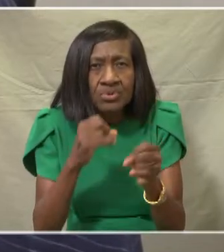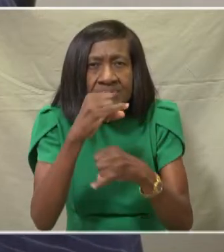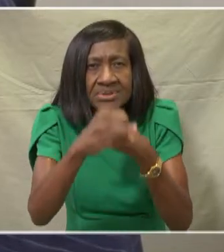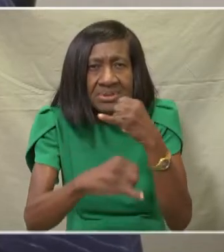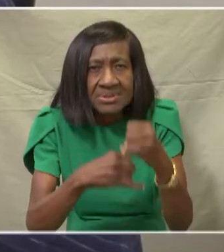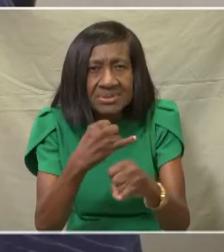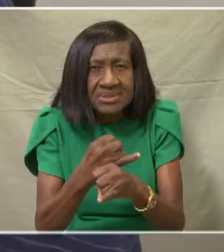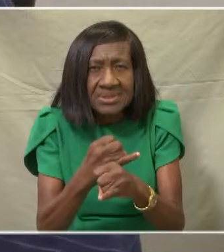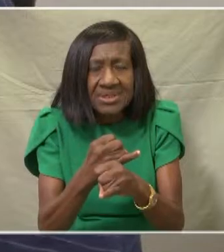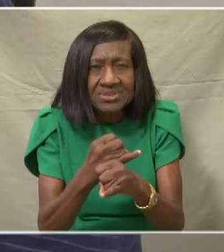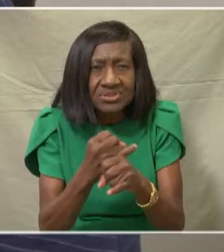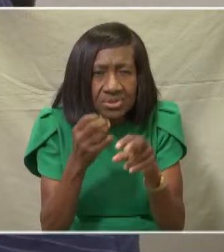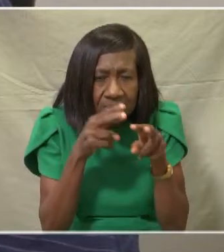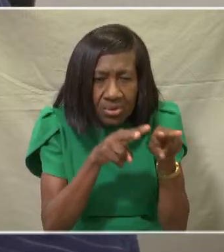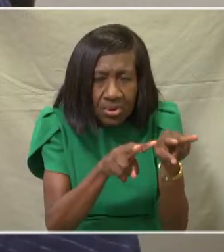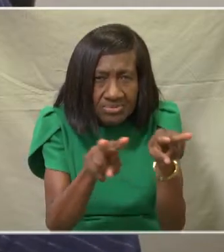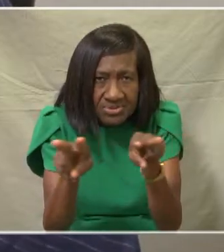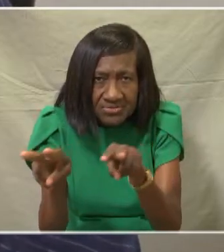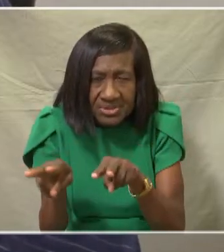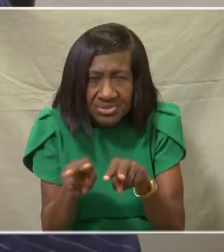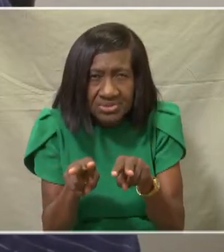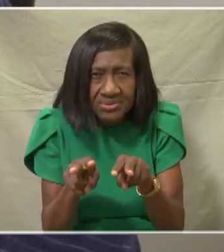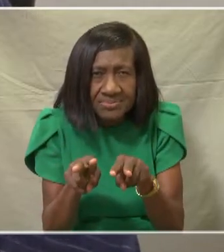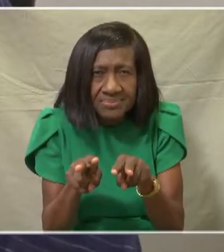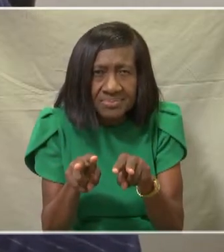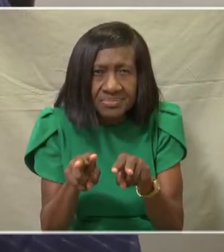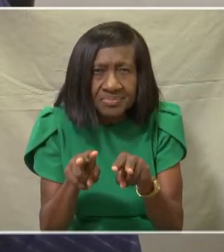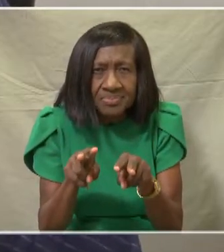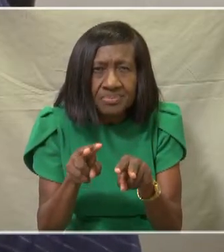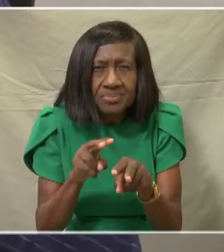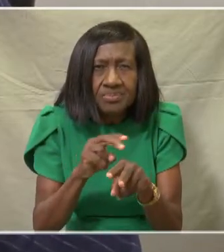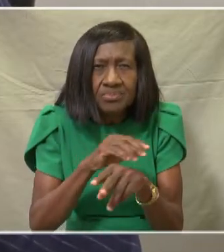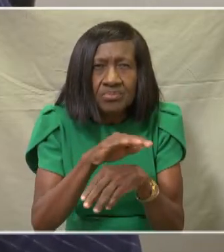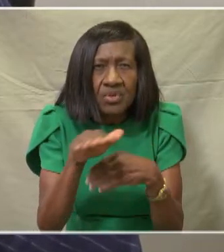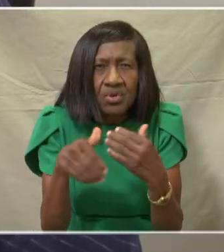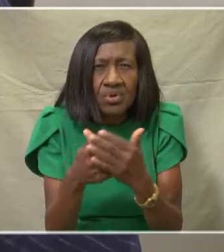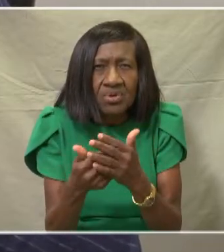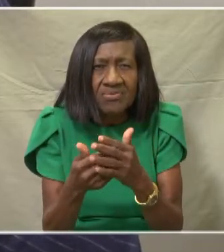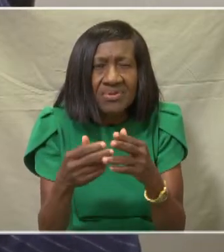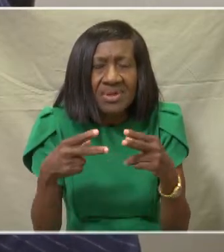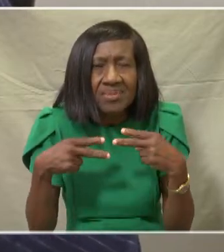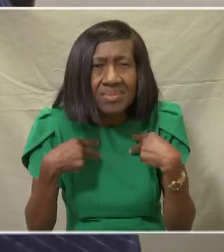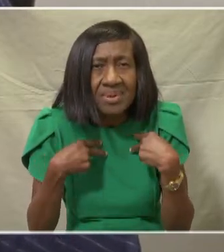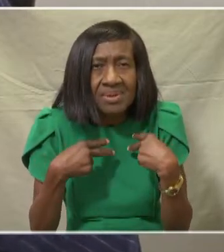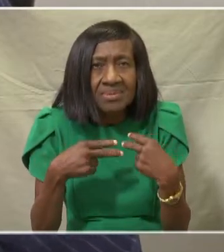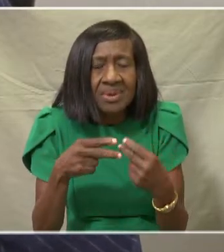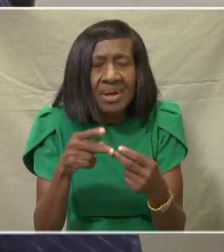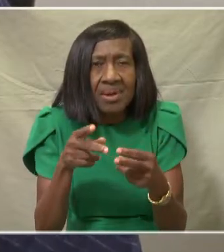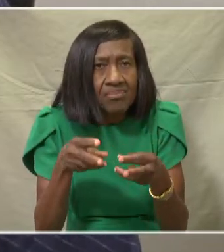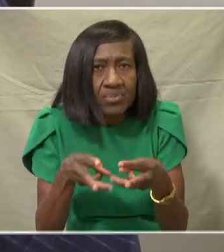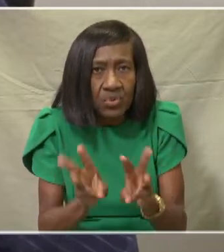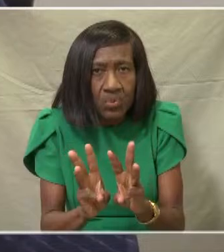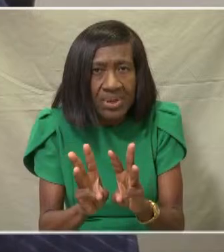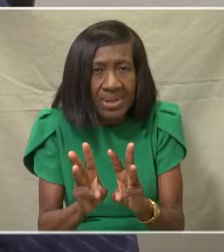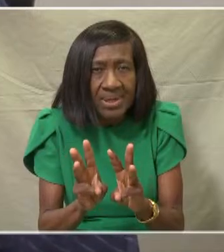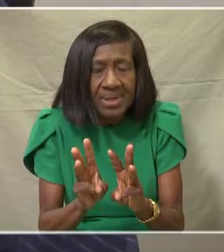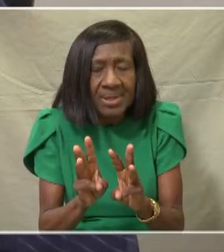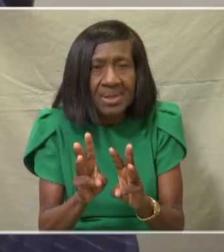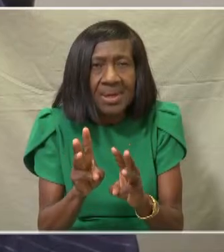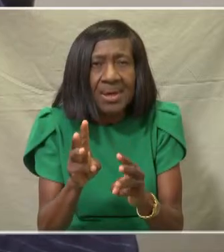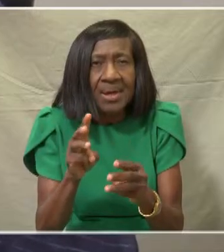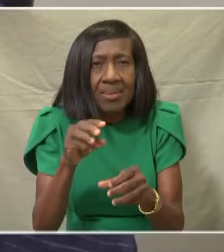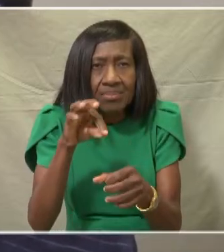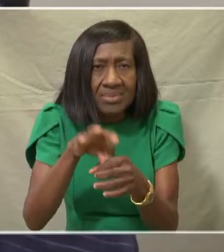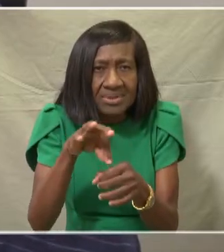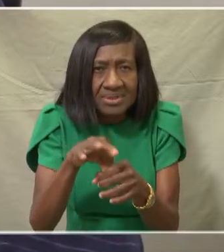Observation. And also we have all subscribed to the Code of Conduct for International Election Observers,